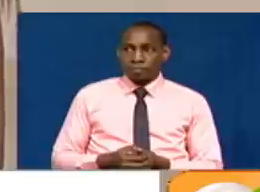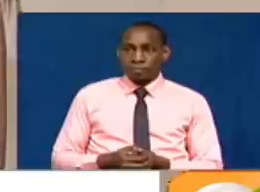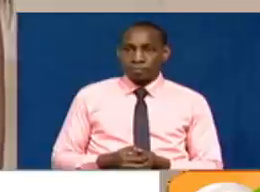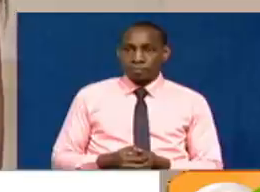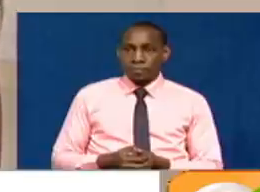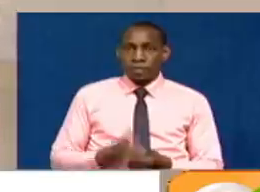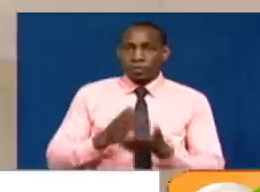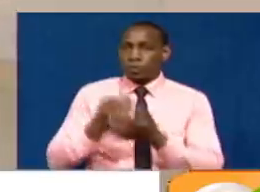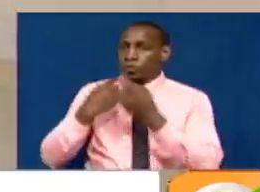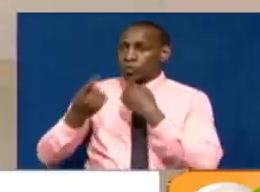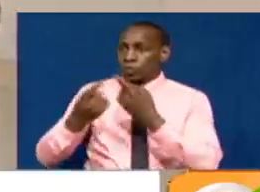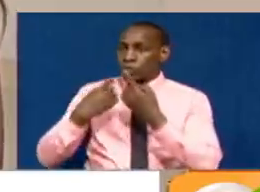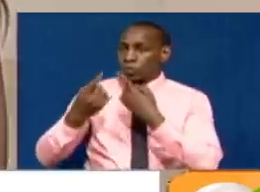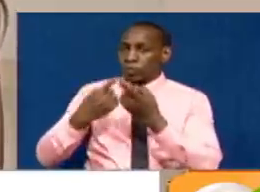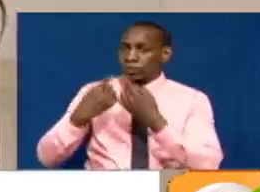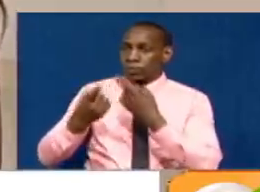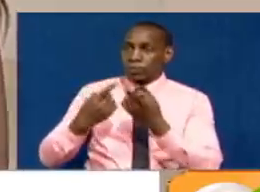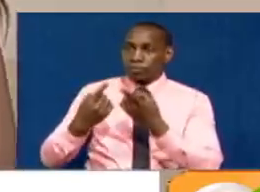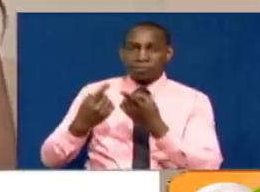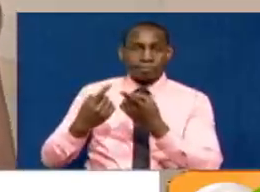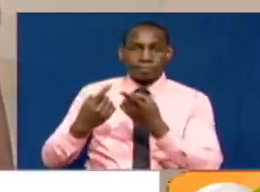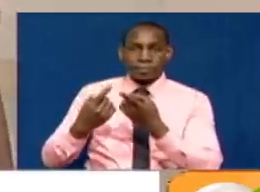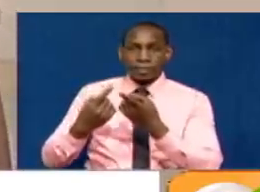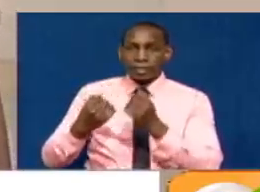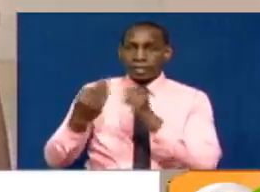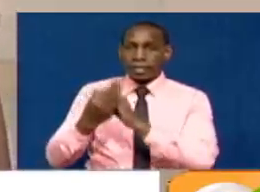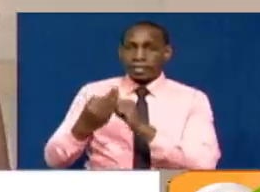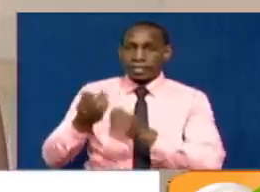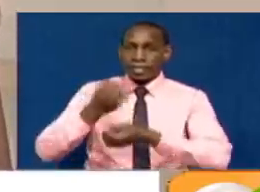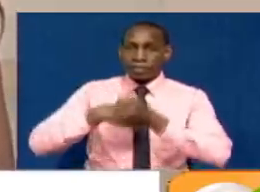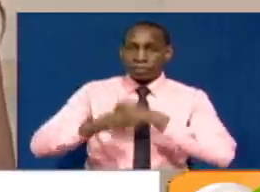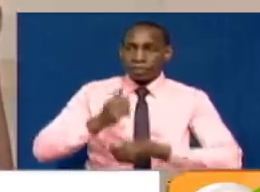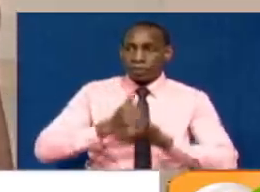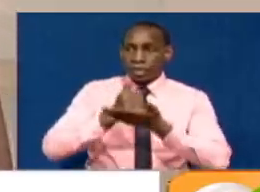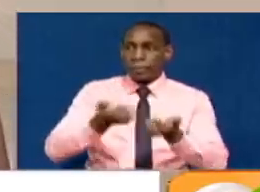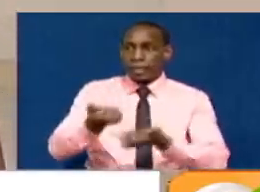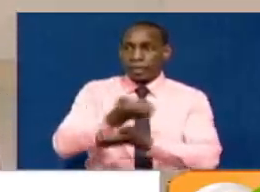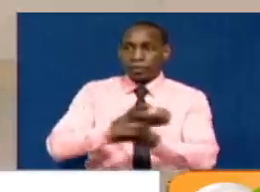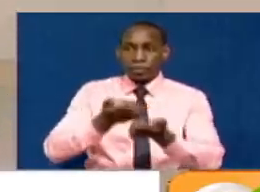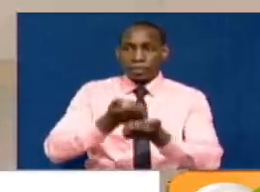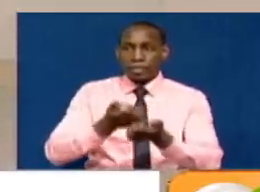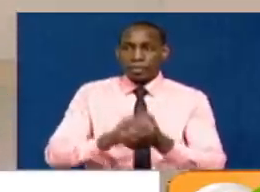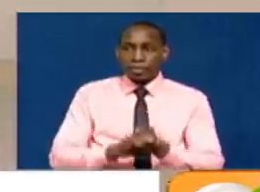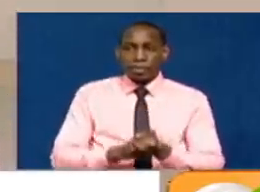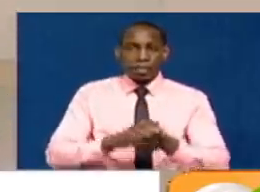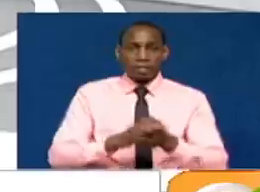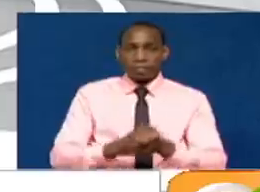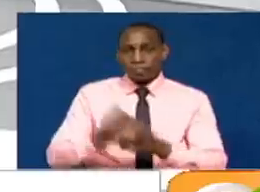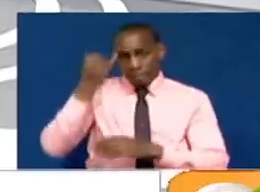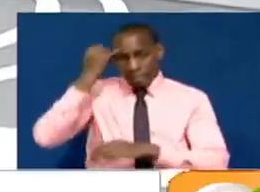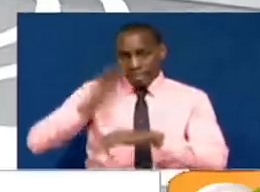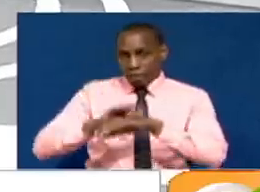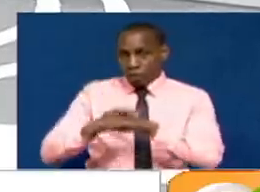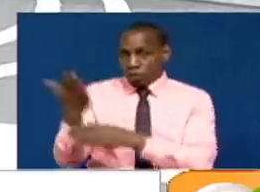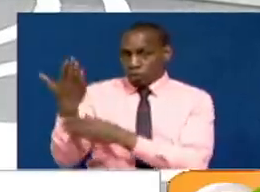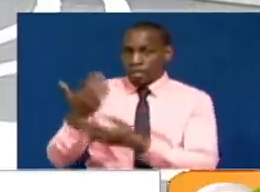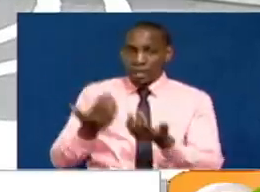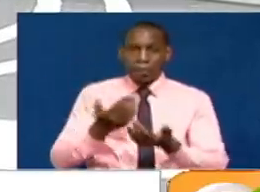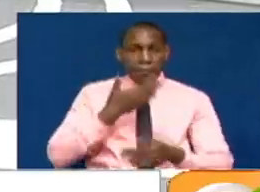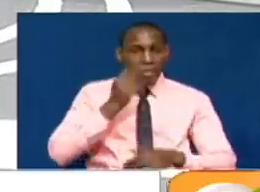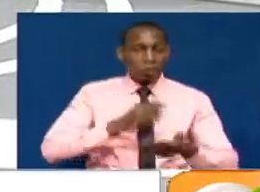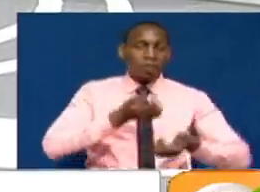there's a lot of talk about those 13 interventions and whether they will be very good, you know, on helpful. Paper. Now yes. Move it from